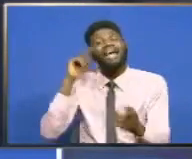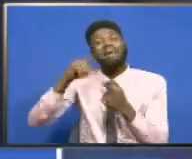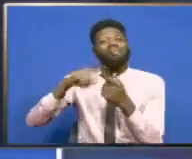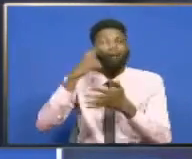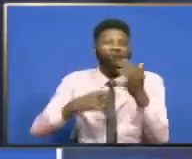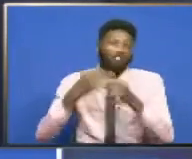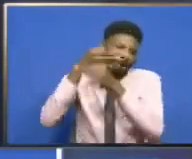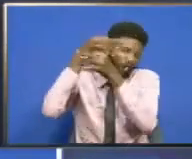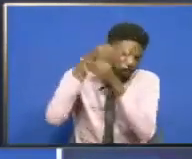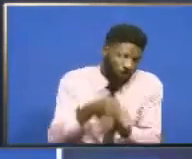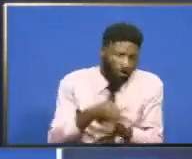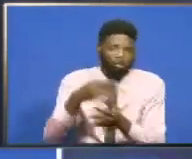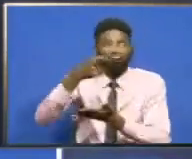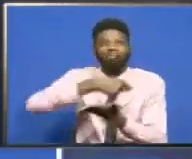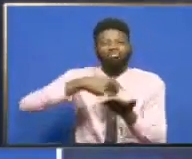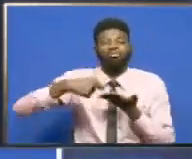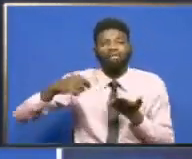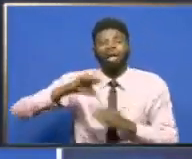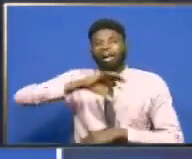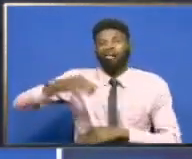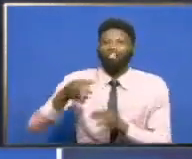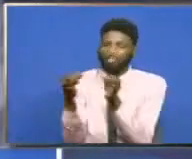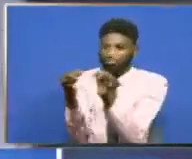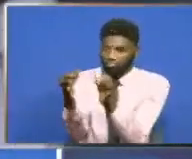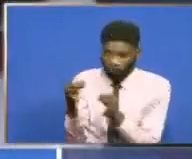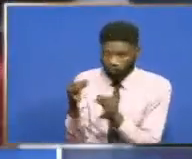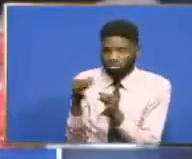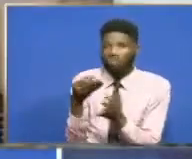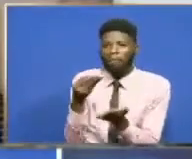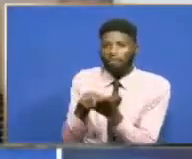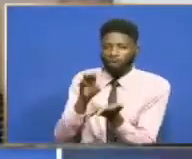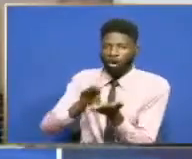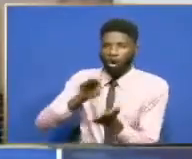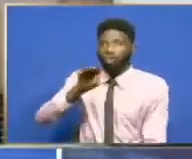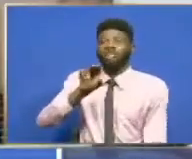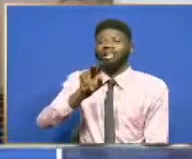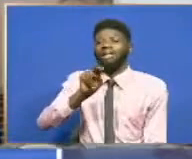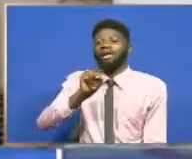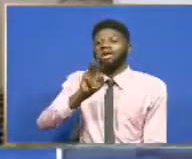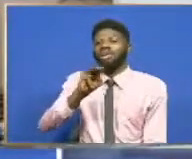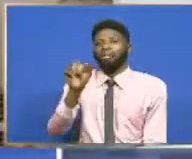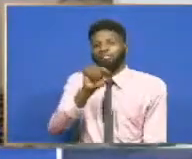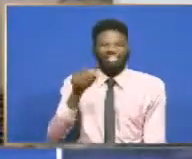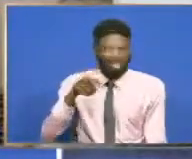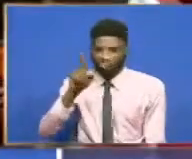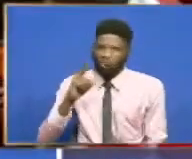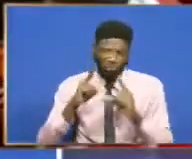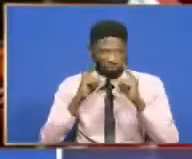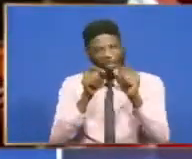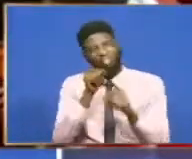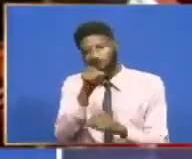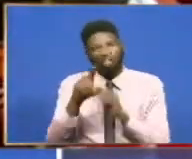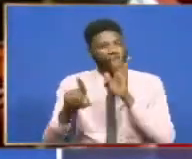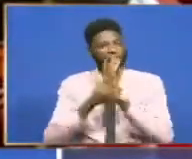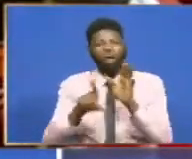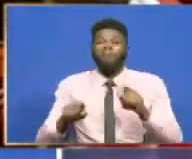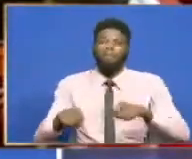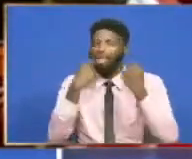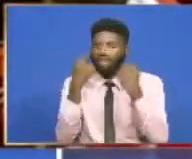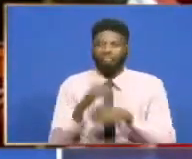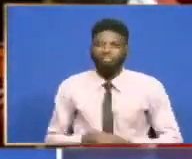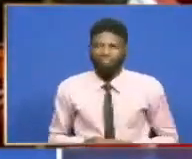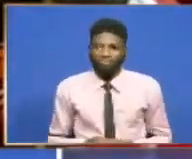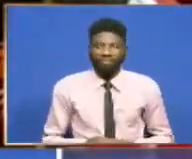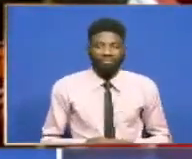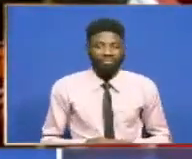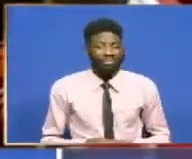the county kitty and release funds to the Nairobi Metropolitan Service, which he claims is an illegal entity. Mr. Speaker, sir.